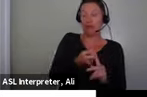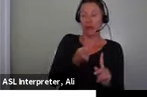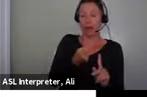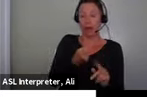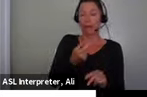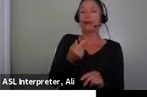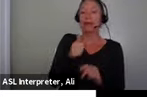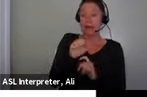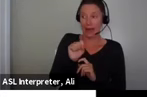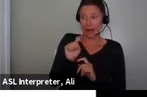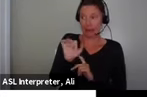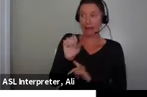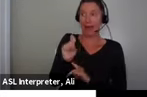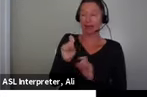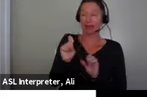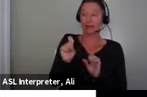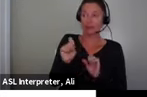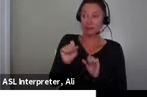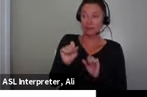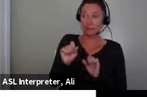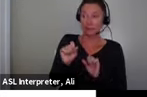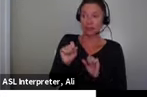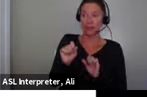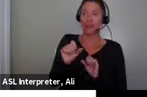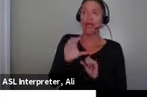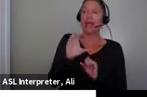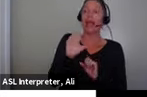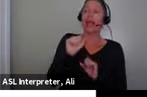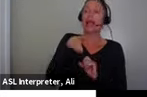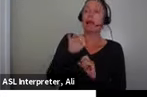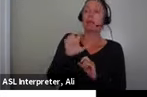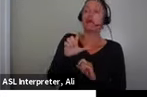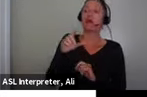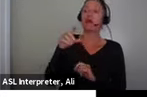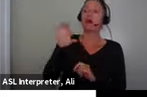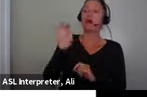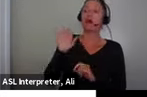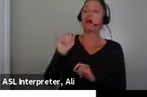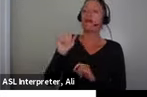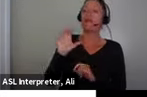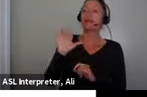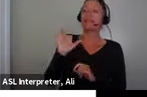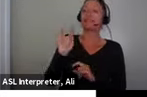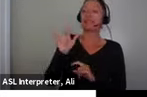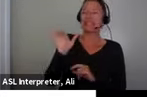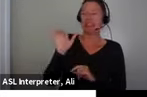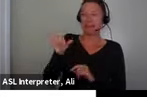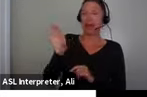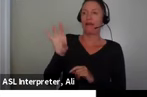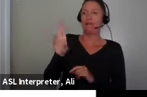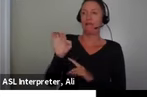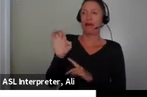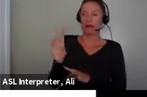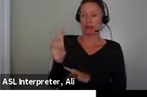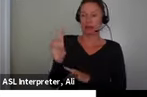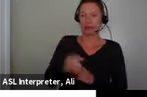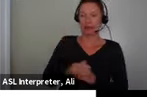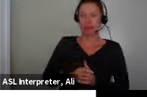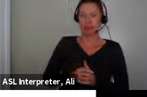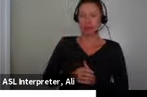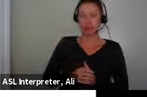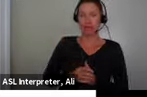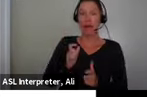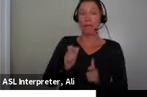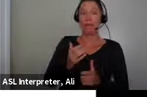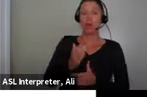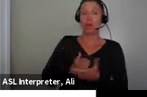gas tax, capital facility funds. A big part of the